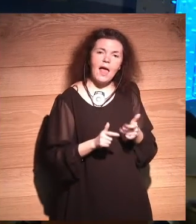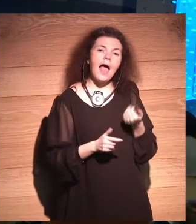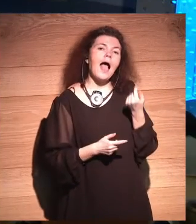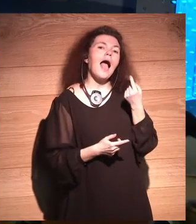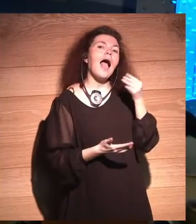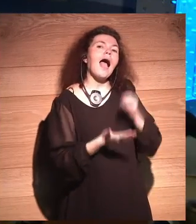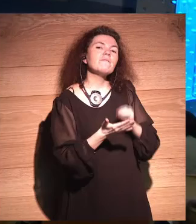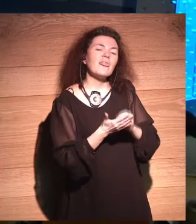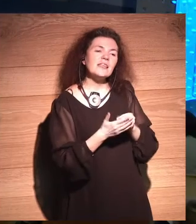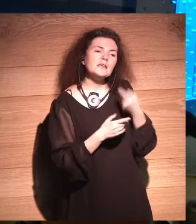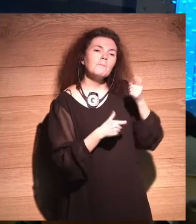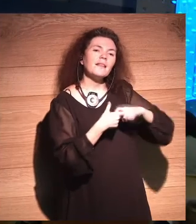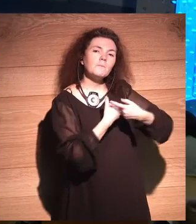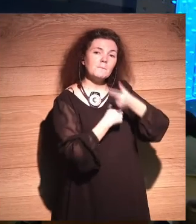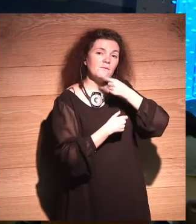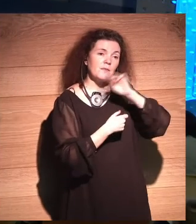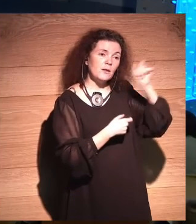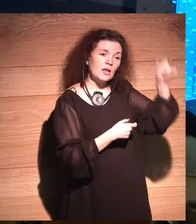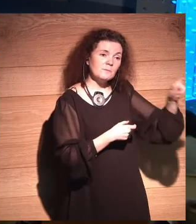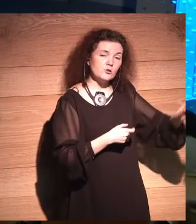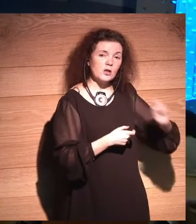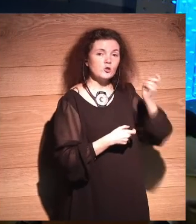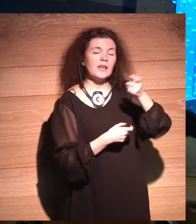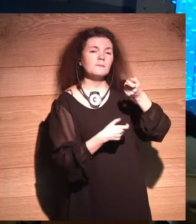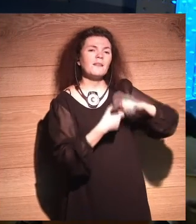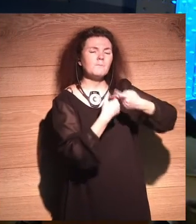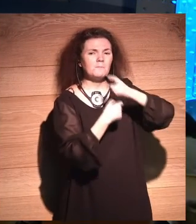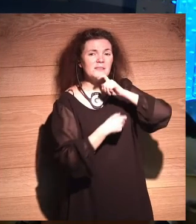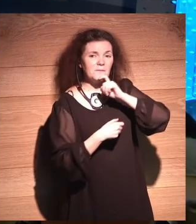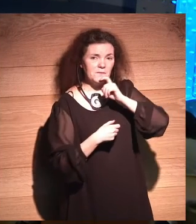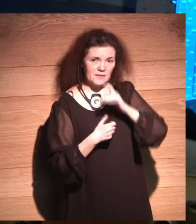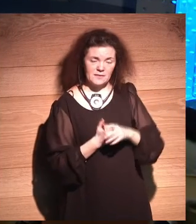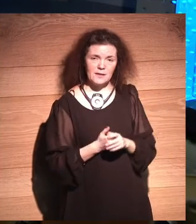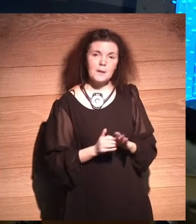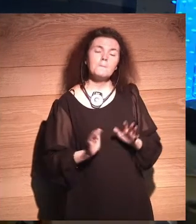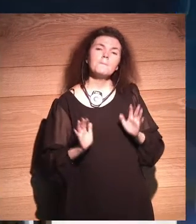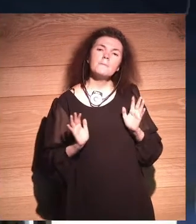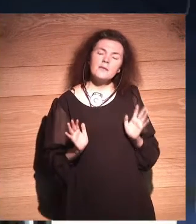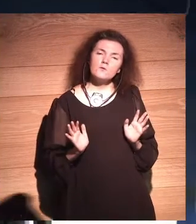or spot a problem? Sure. To be able to tweet, there's a pothole in the